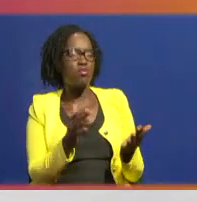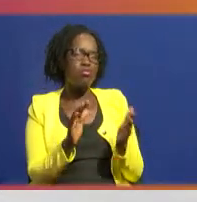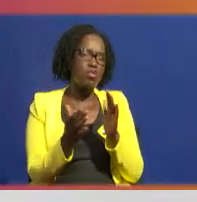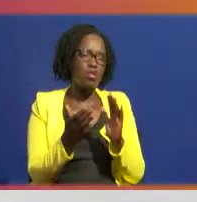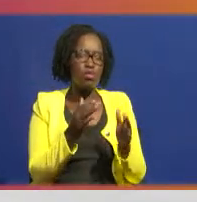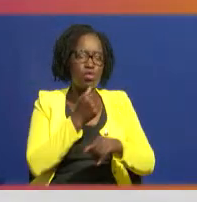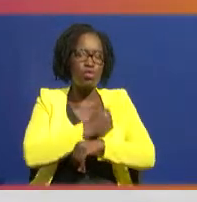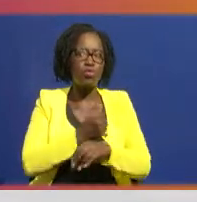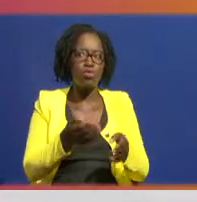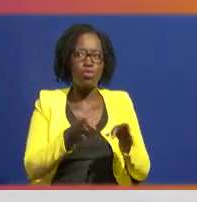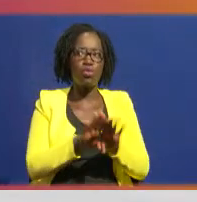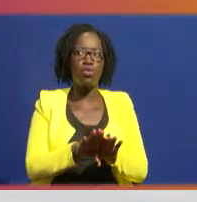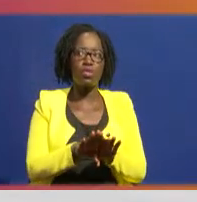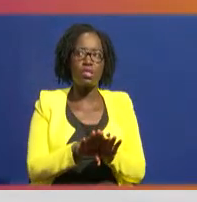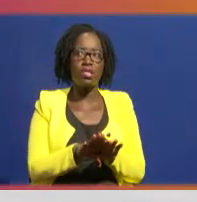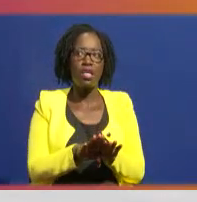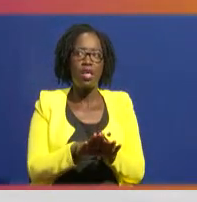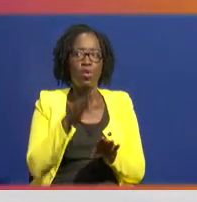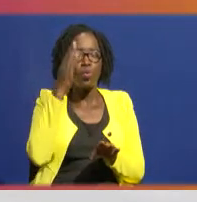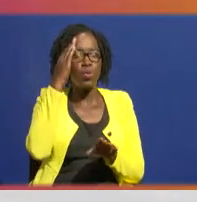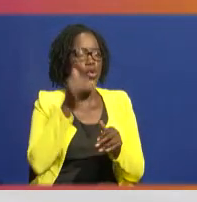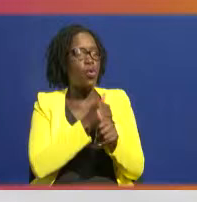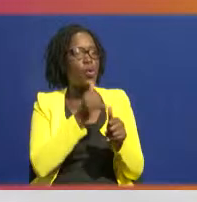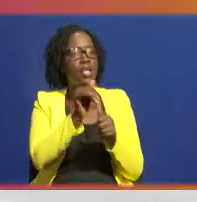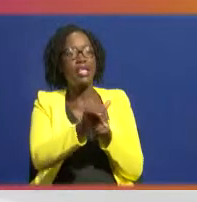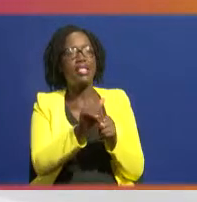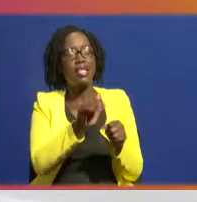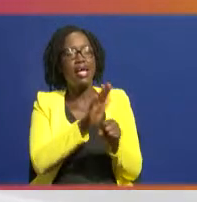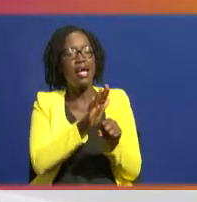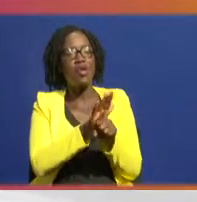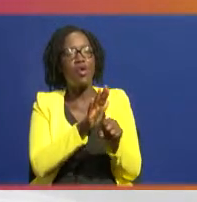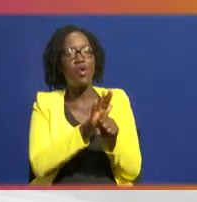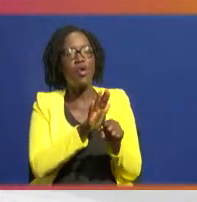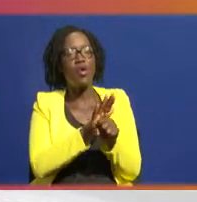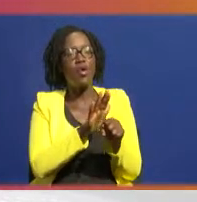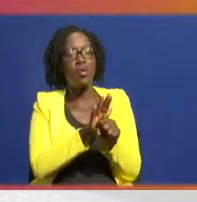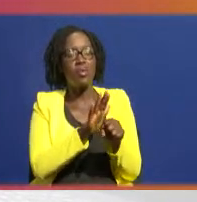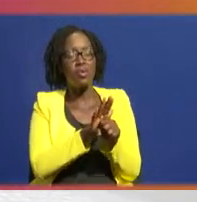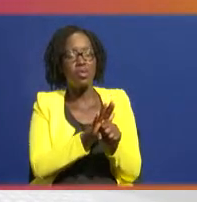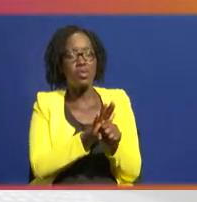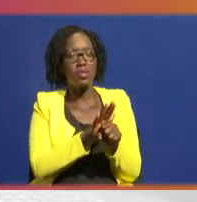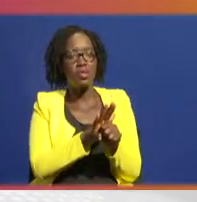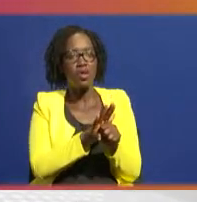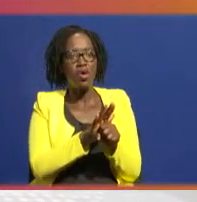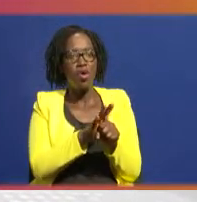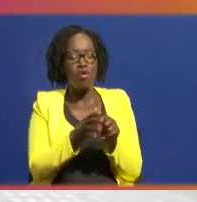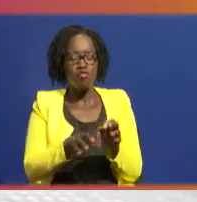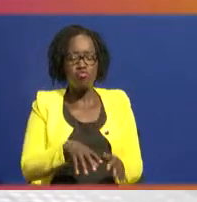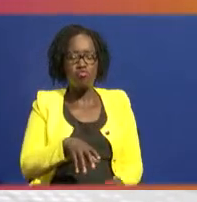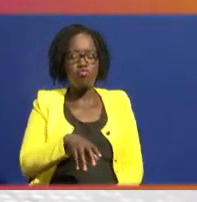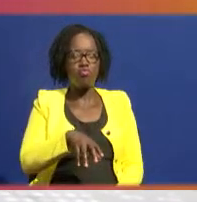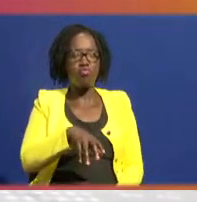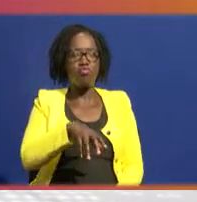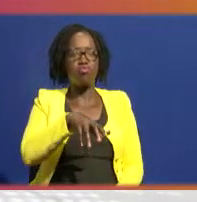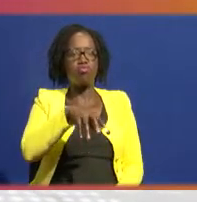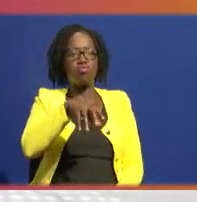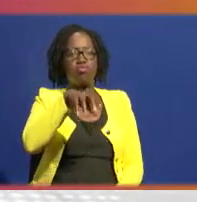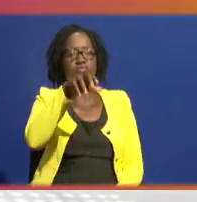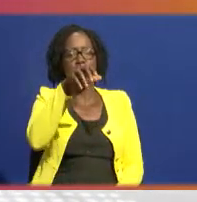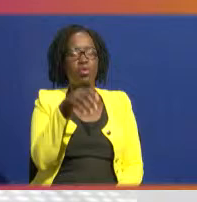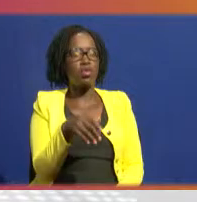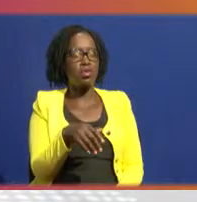schools are almost closed, yes. and we know very well that a lot of growing up, so to speak,